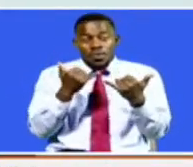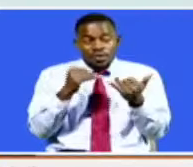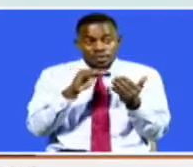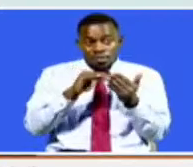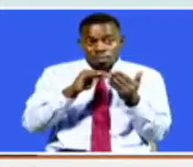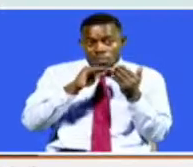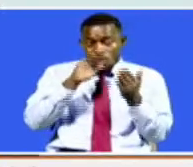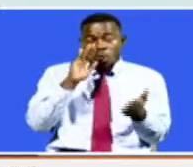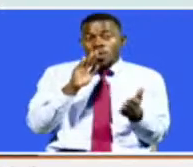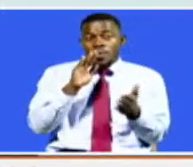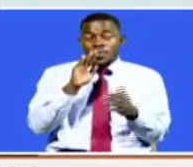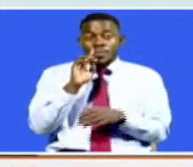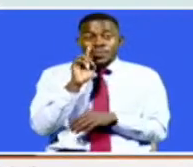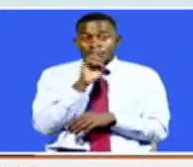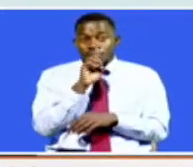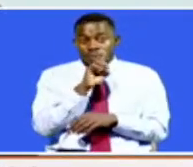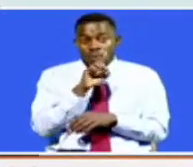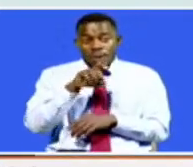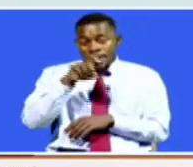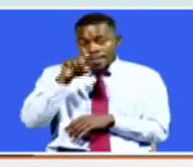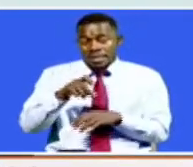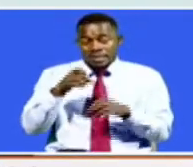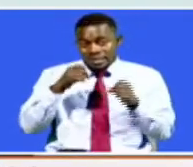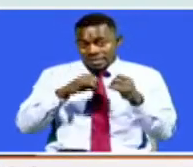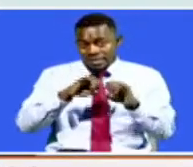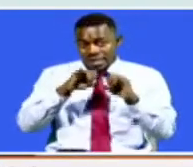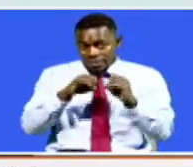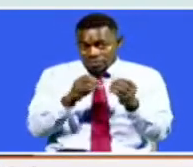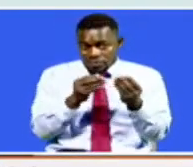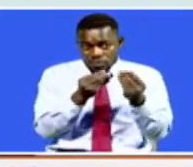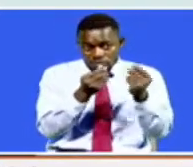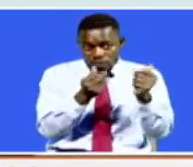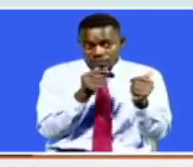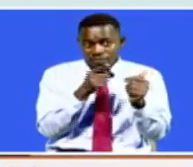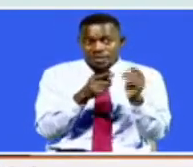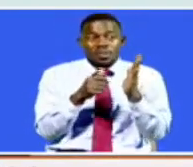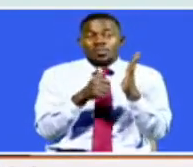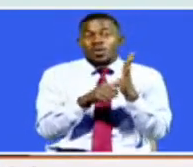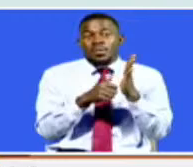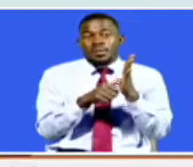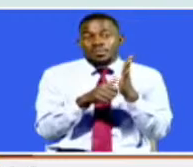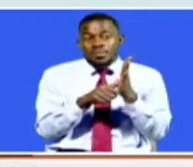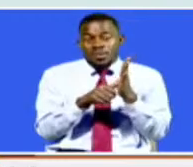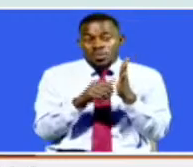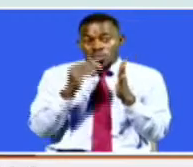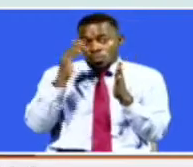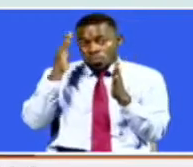address that depreciation to address the cost of